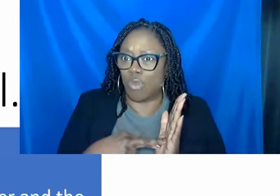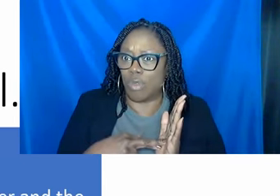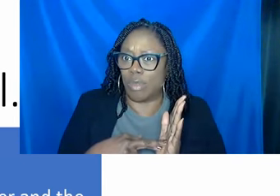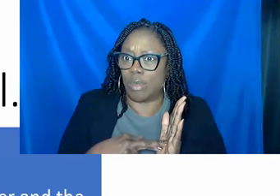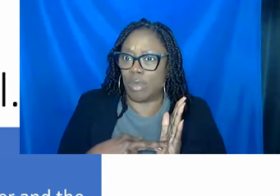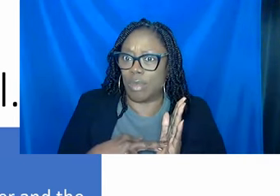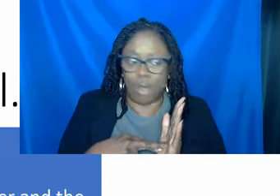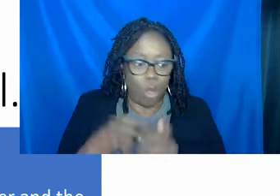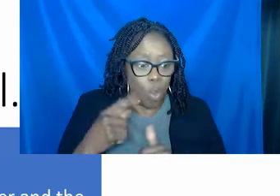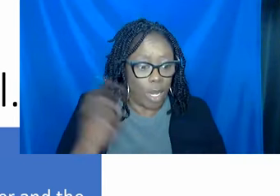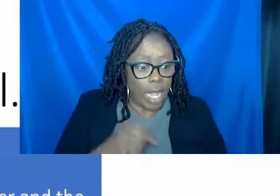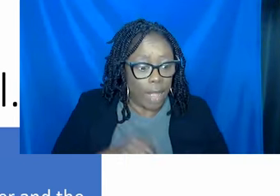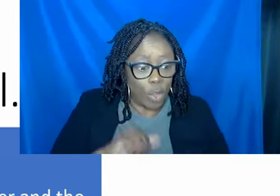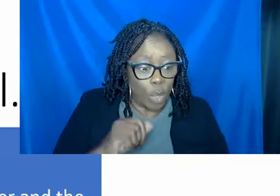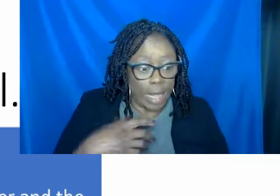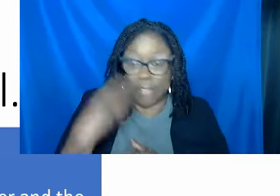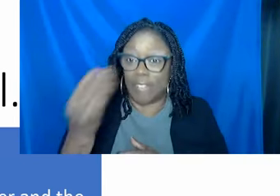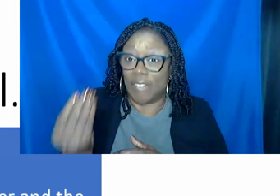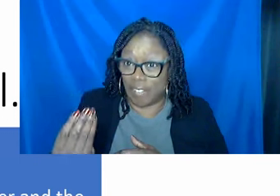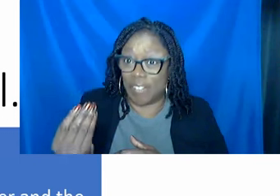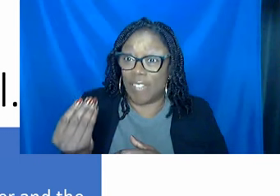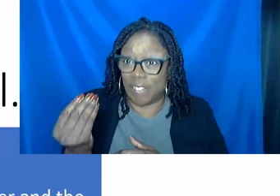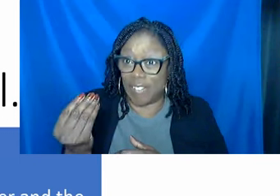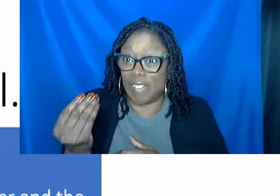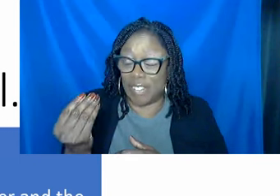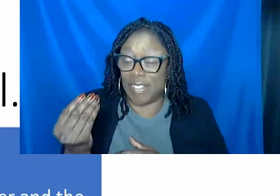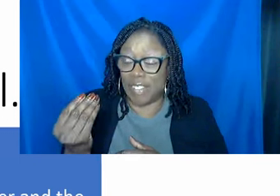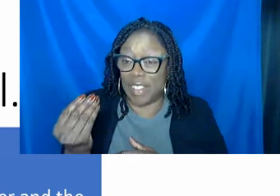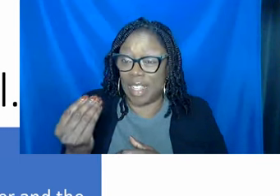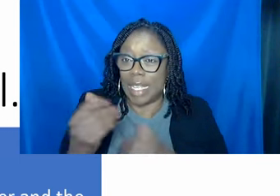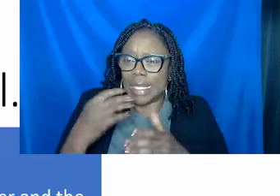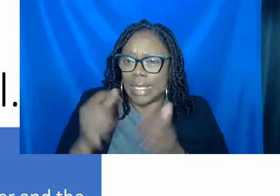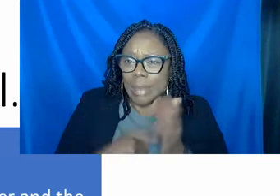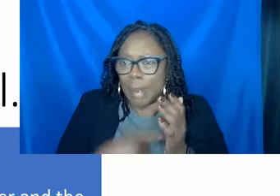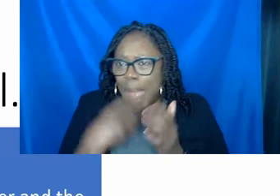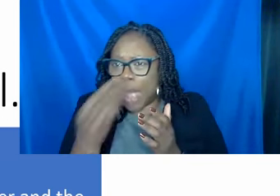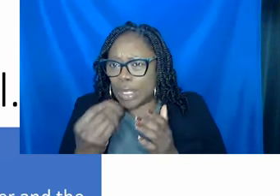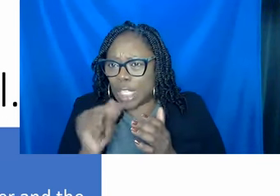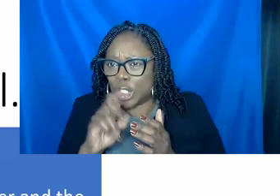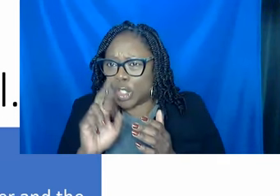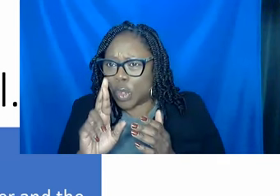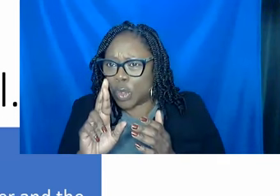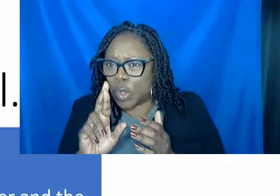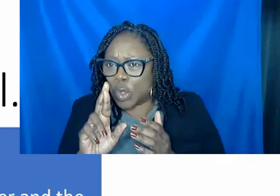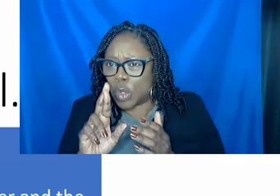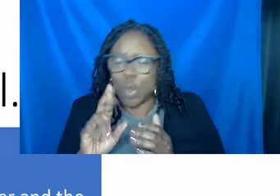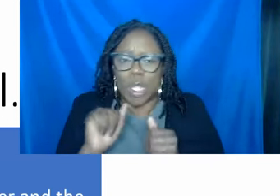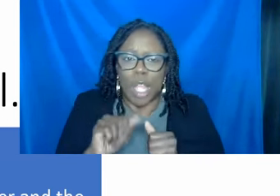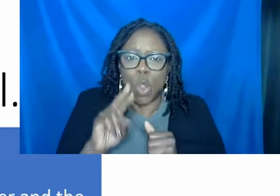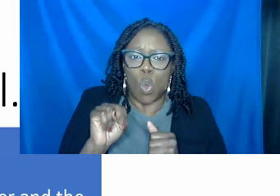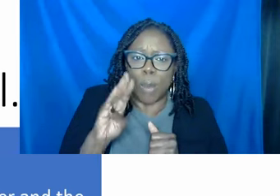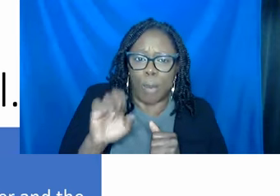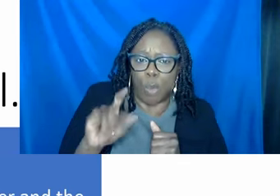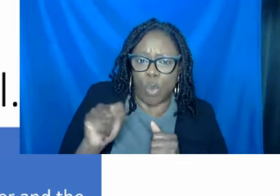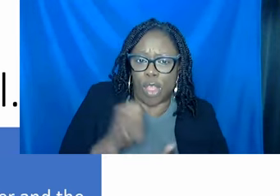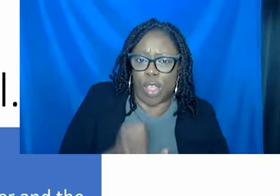she homebound? I would meet her outside of the shelter, sometimes at the bus stop, and I would do the Una boot therapy, which